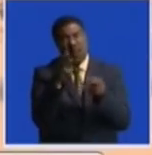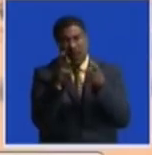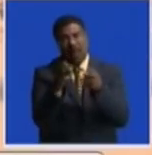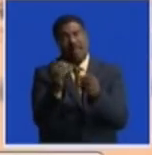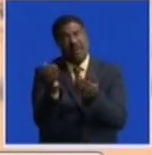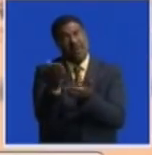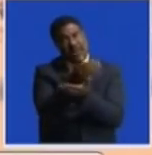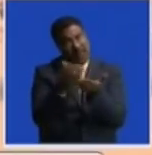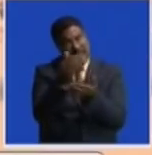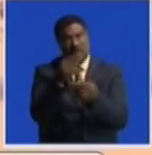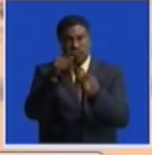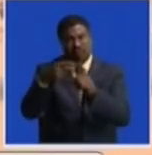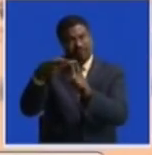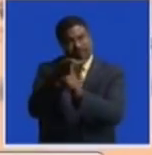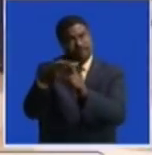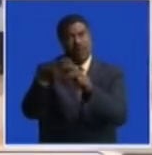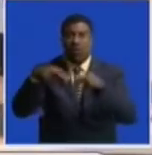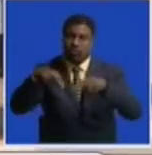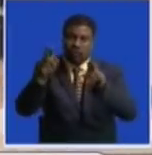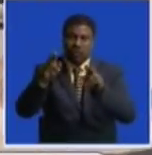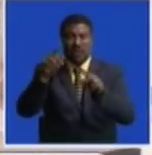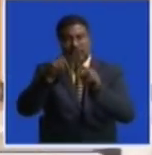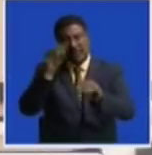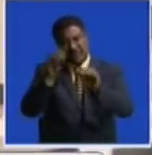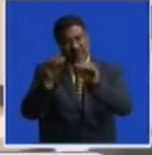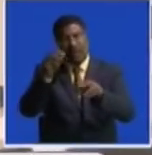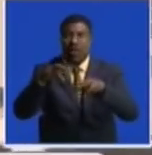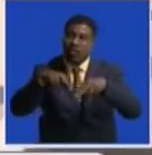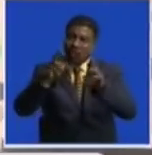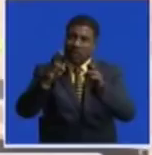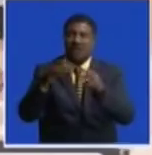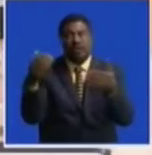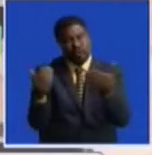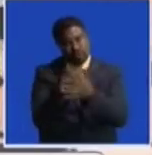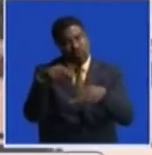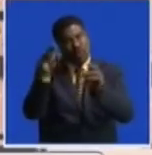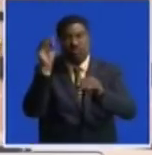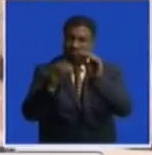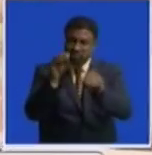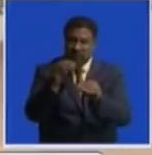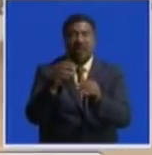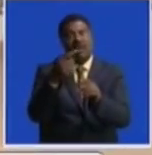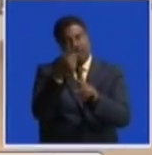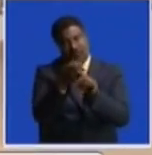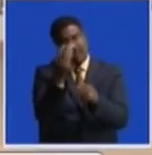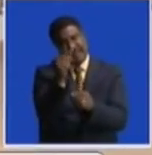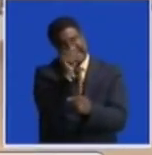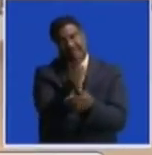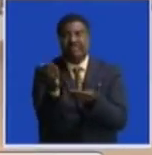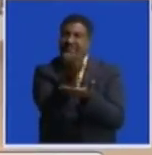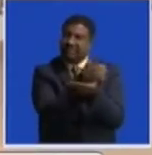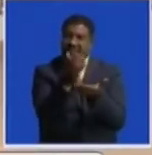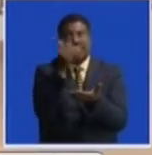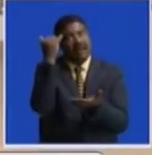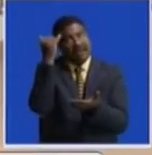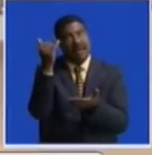in the country, and also by extension road construction and rehabilitation. We are also urging all those who reside